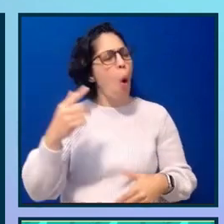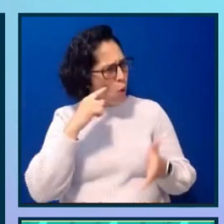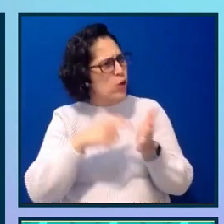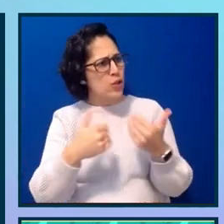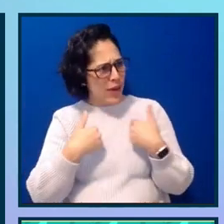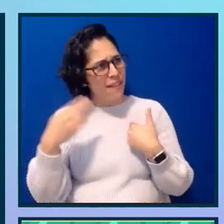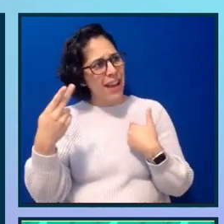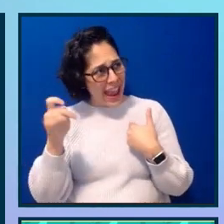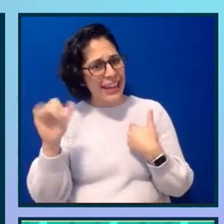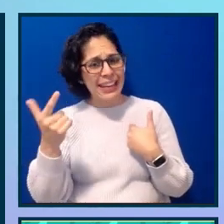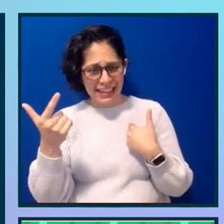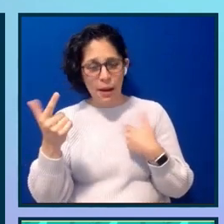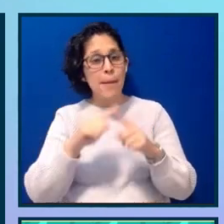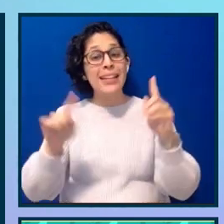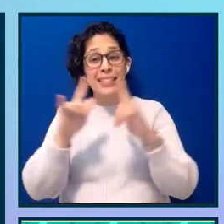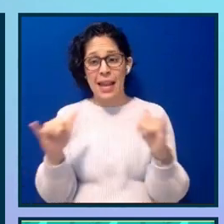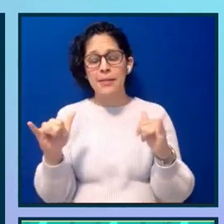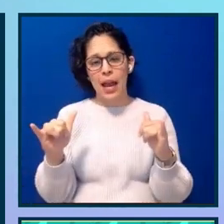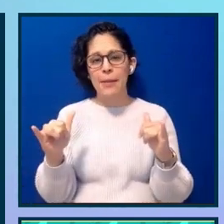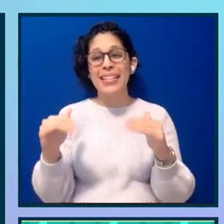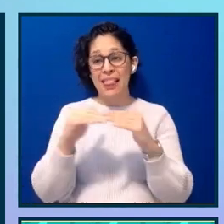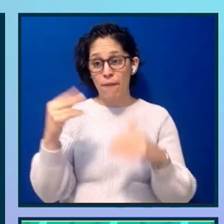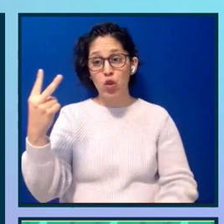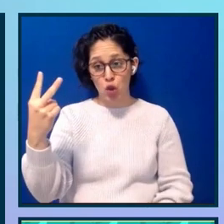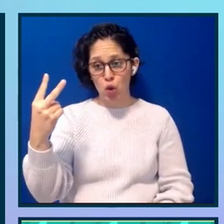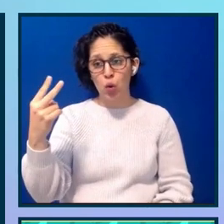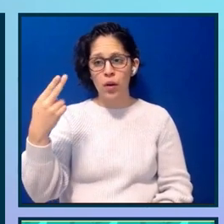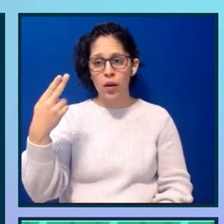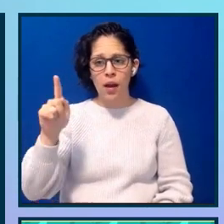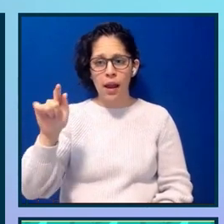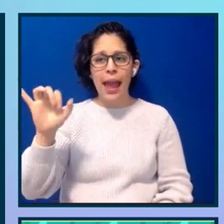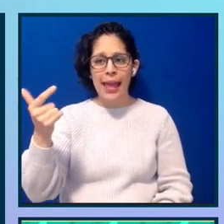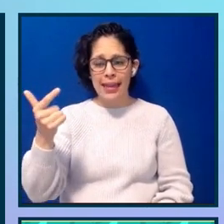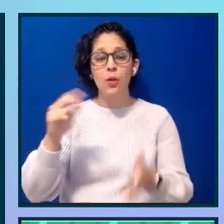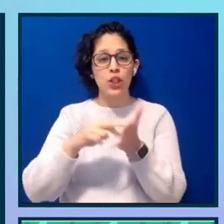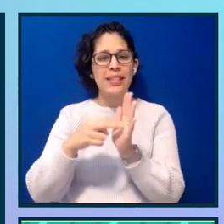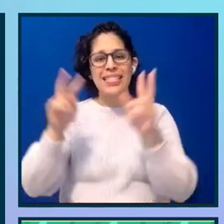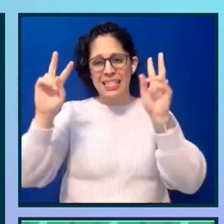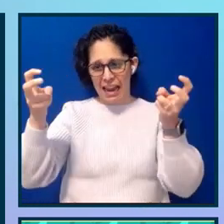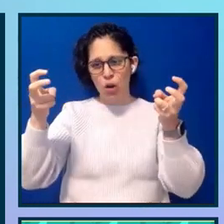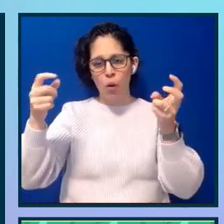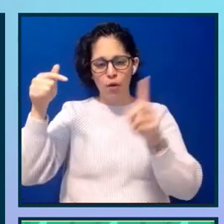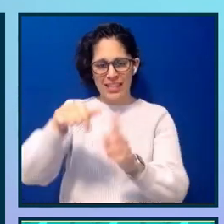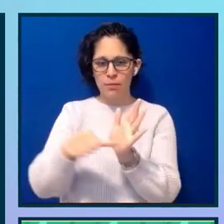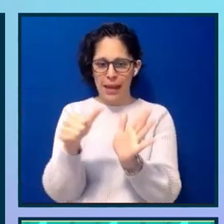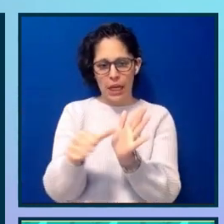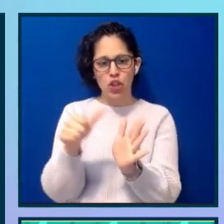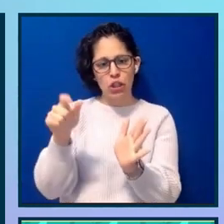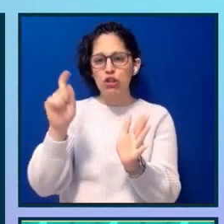heading. At the same time, it's a heading level 2, whereas it's clearly the title for this page, so it should have been a heading level